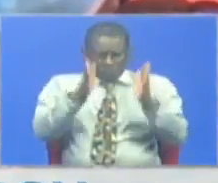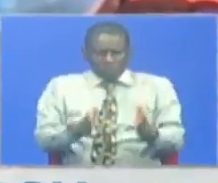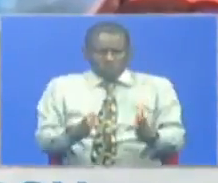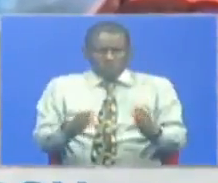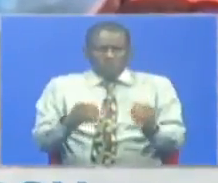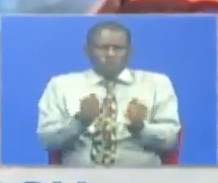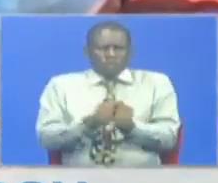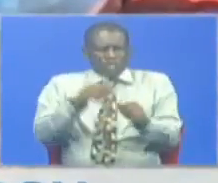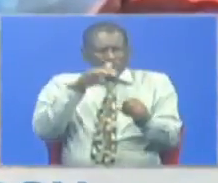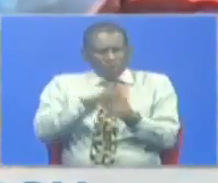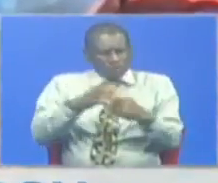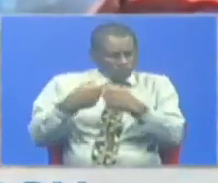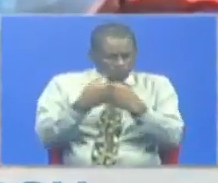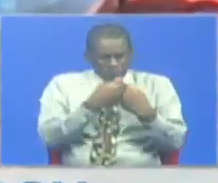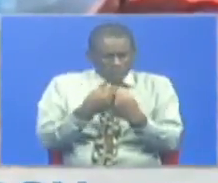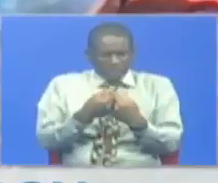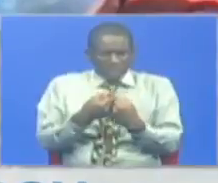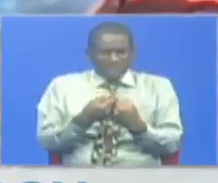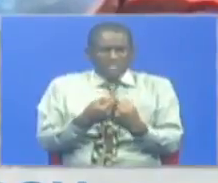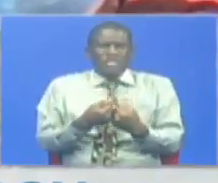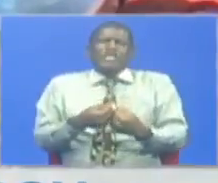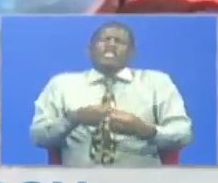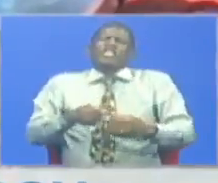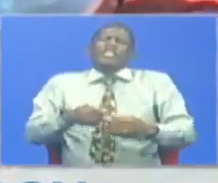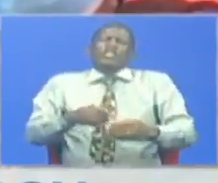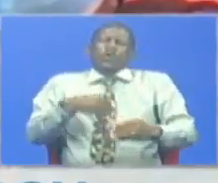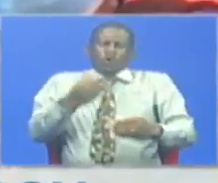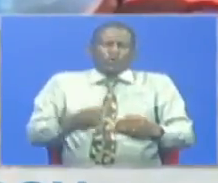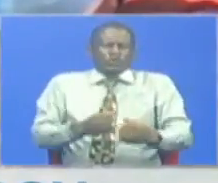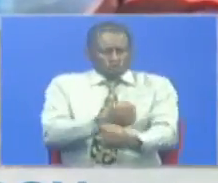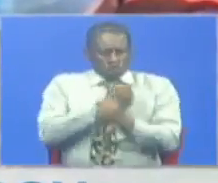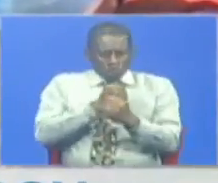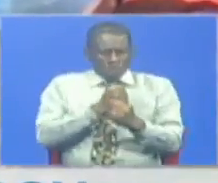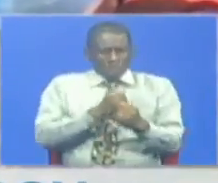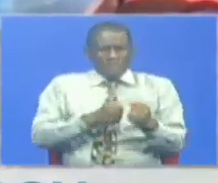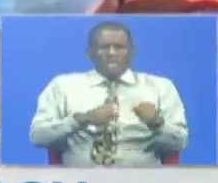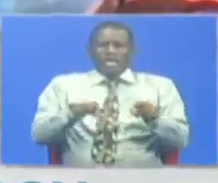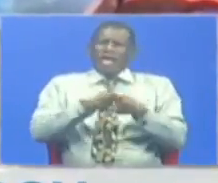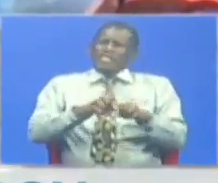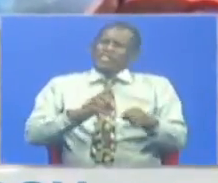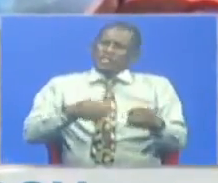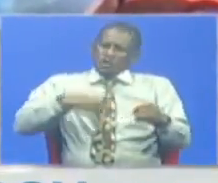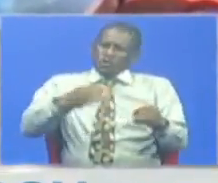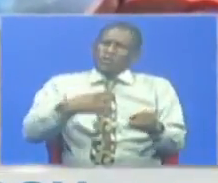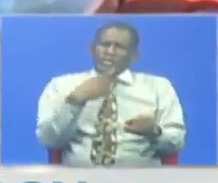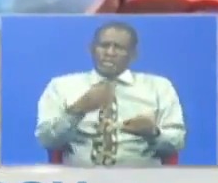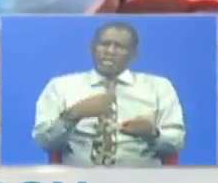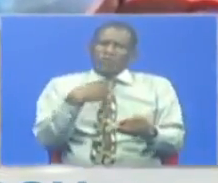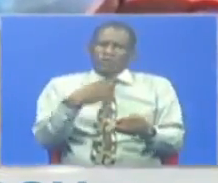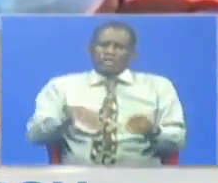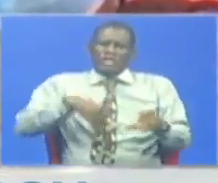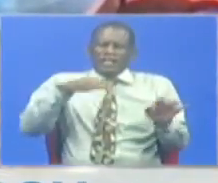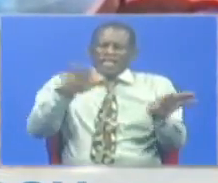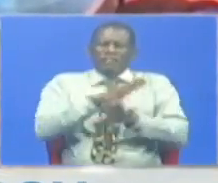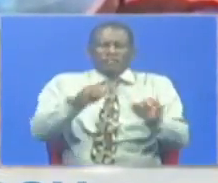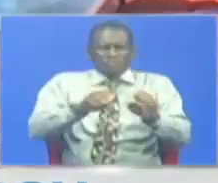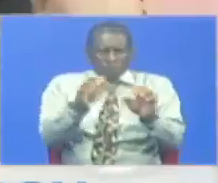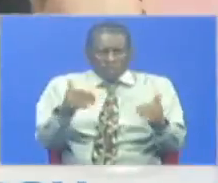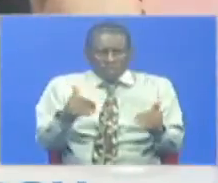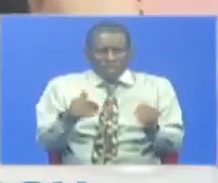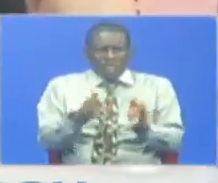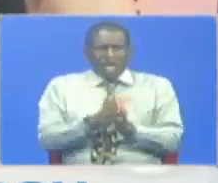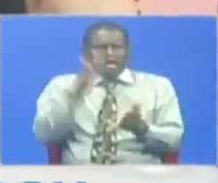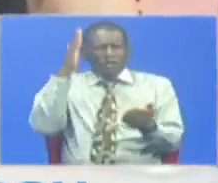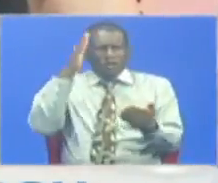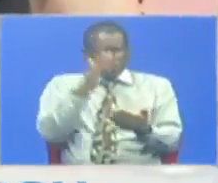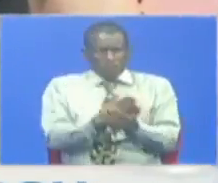of a crisis leaves one reassured. Because, as he will say it, all will be well. And